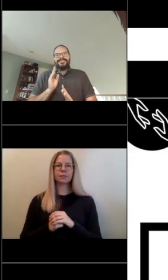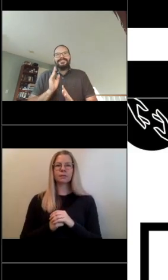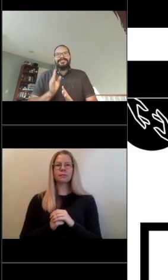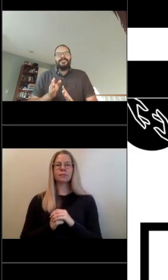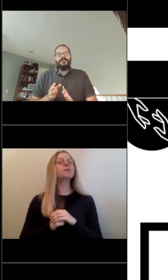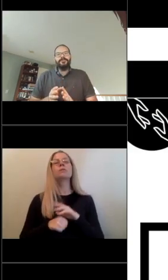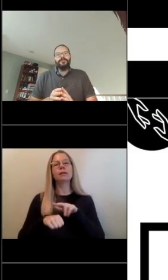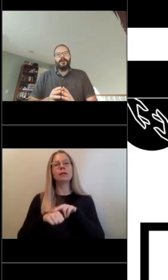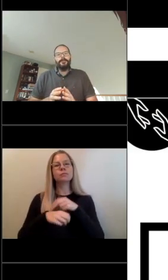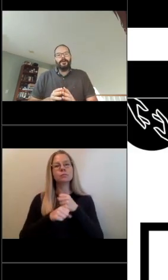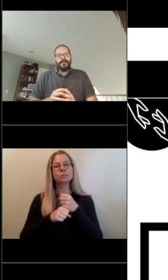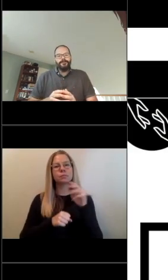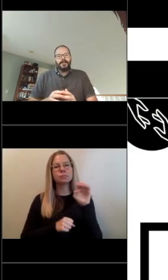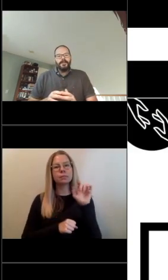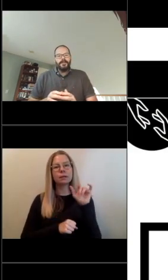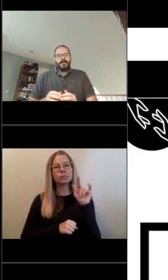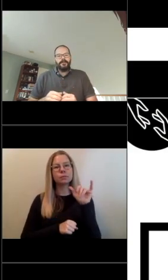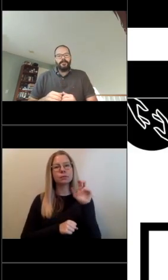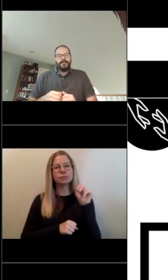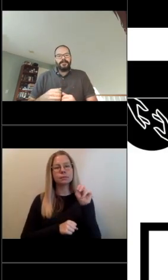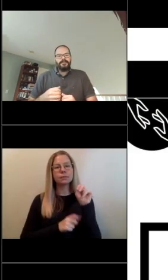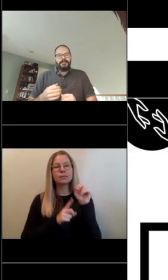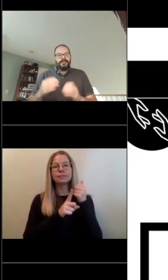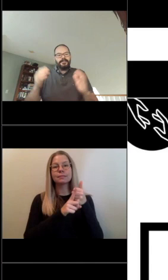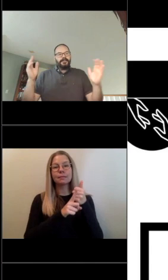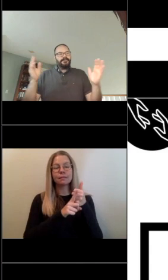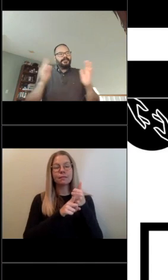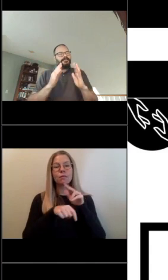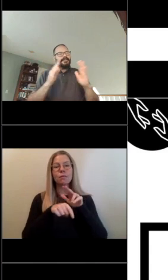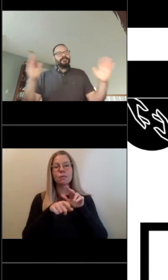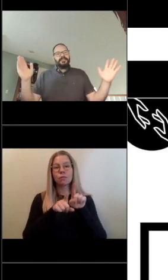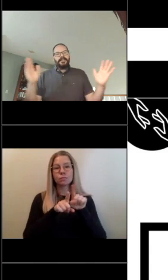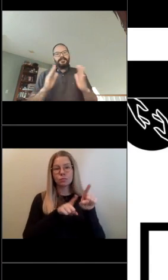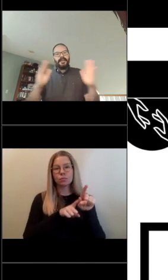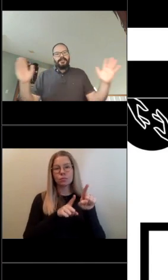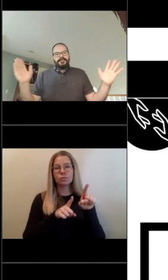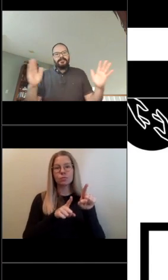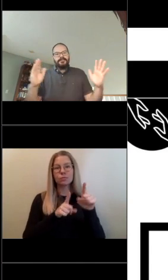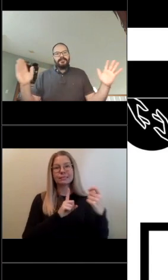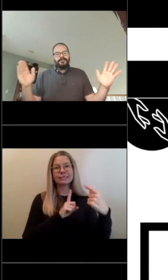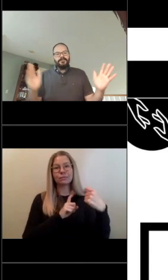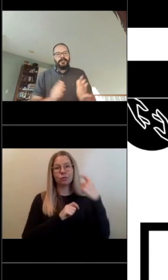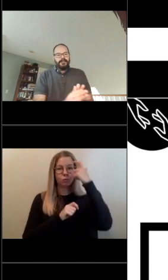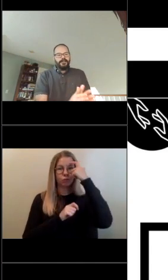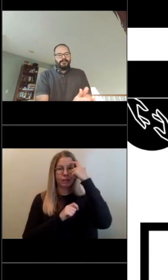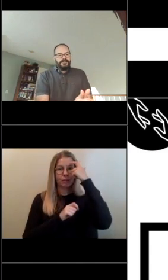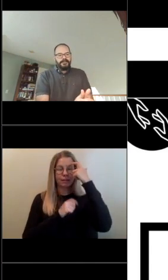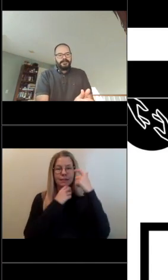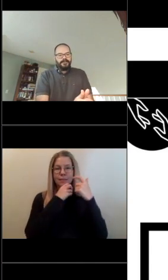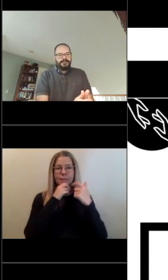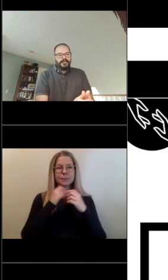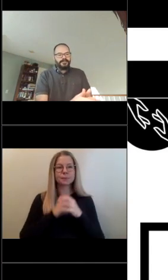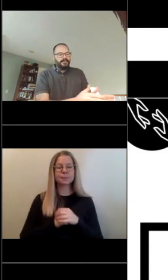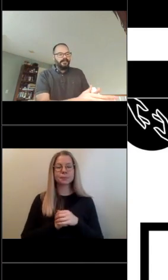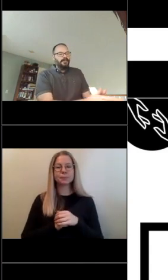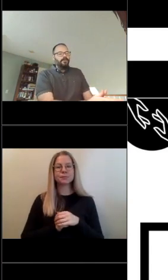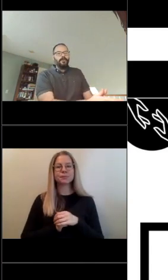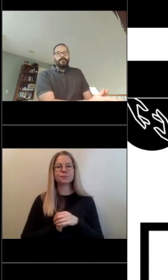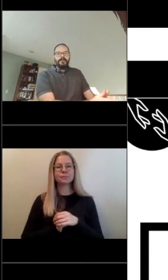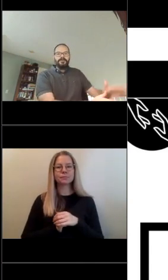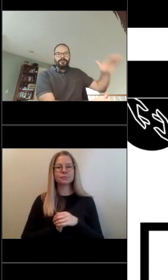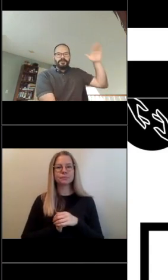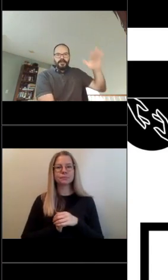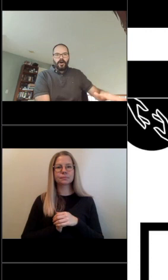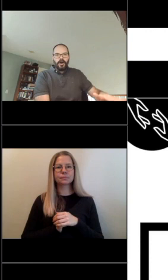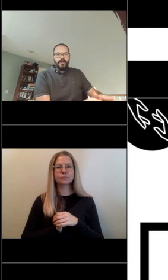is a signal for our brain, that it's actually a light signal, that it tells us